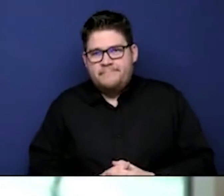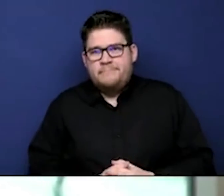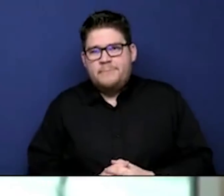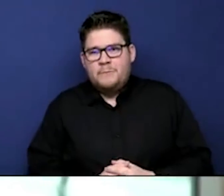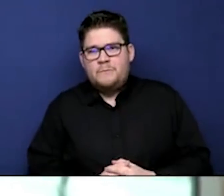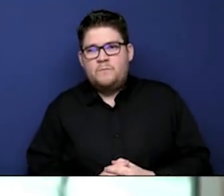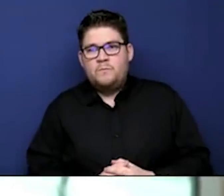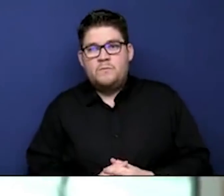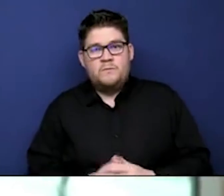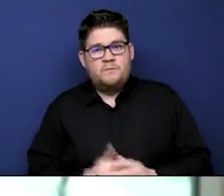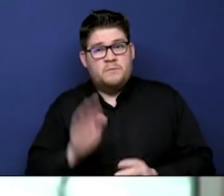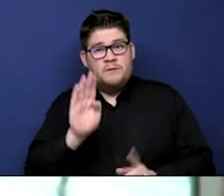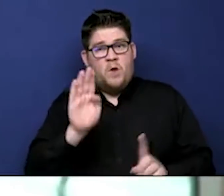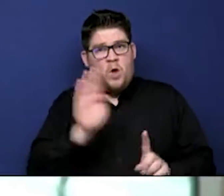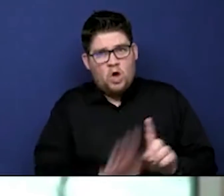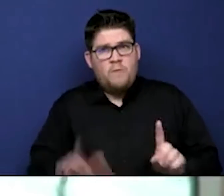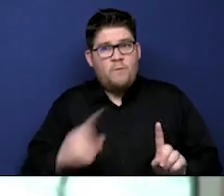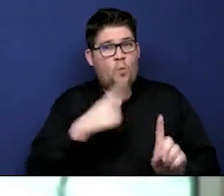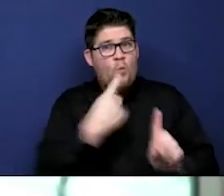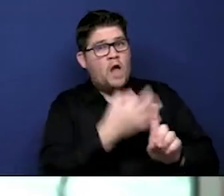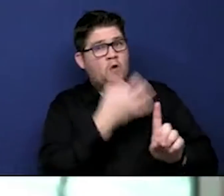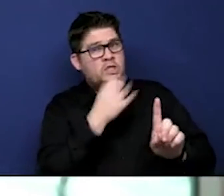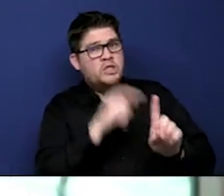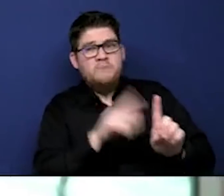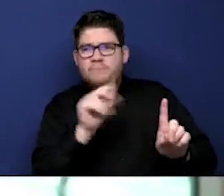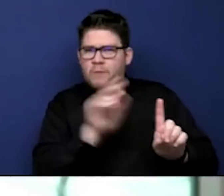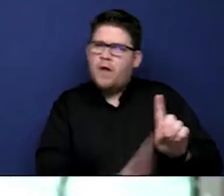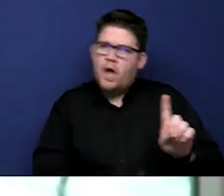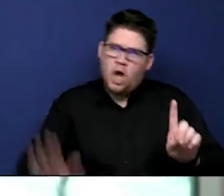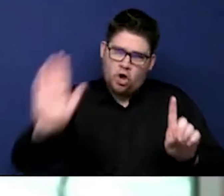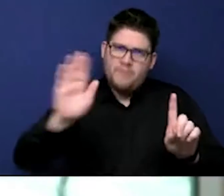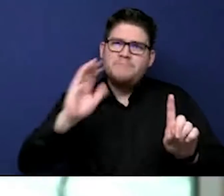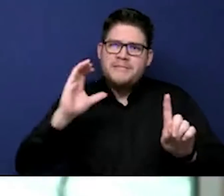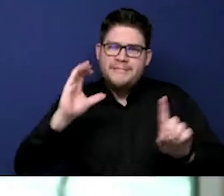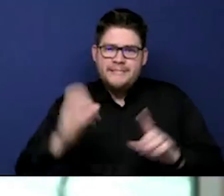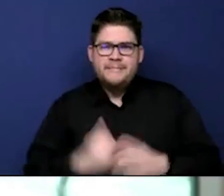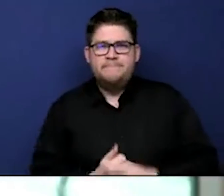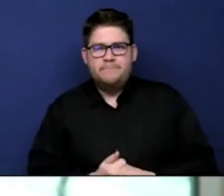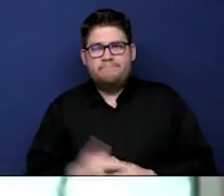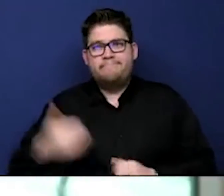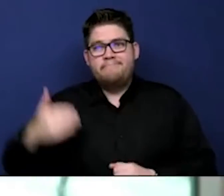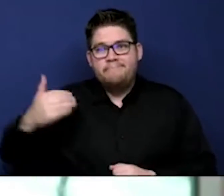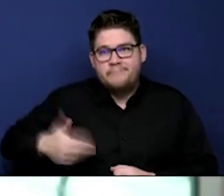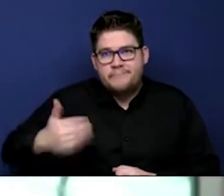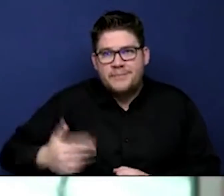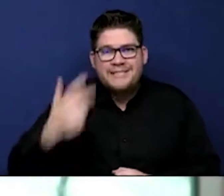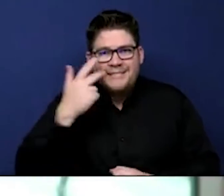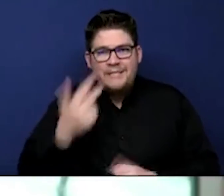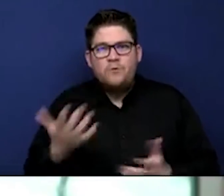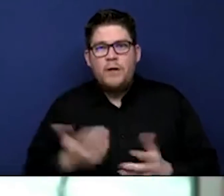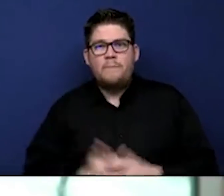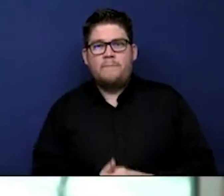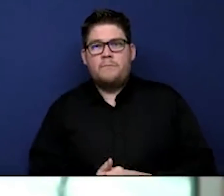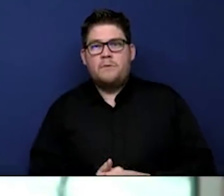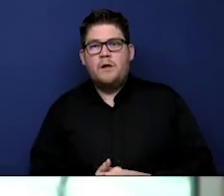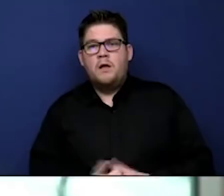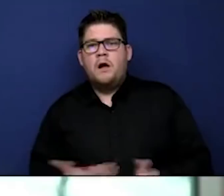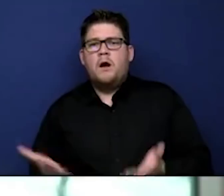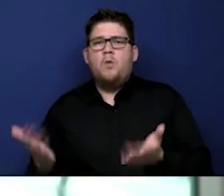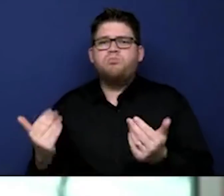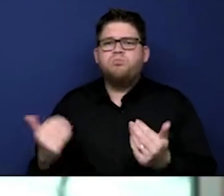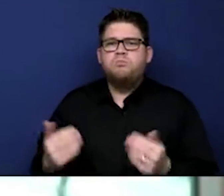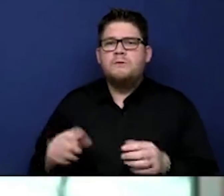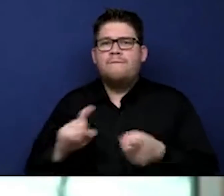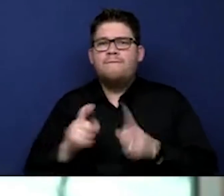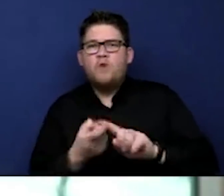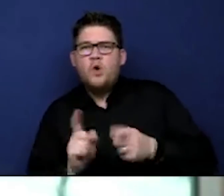while. Another example is something we've seen a lot. People decide to have a few friends over to socialize,